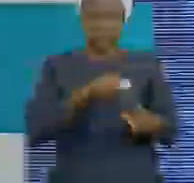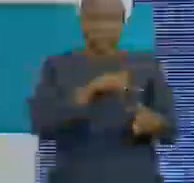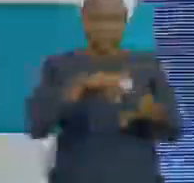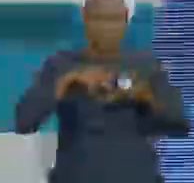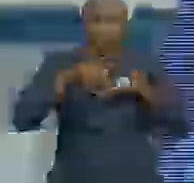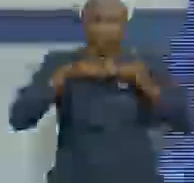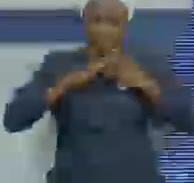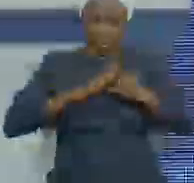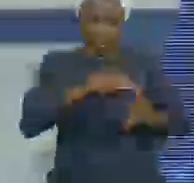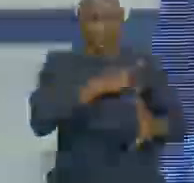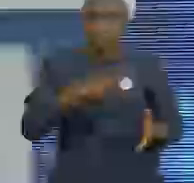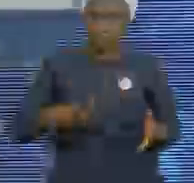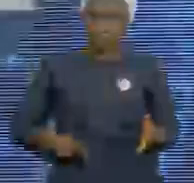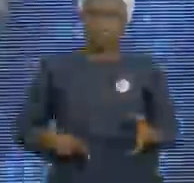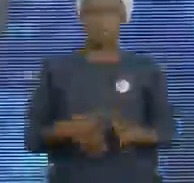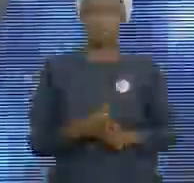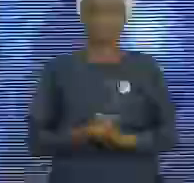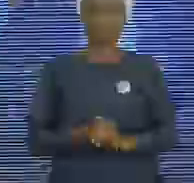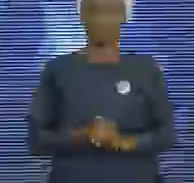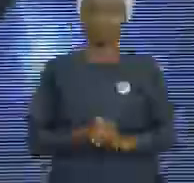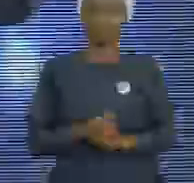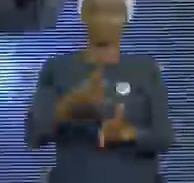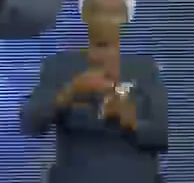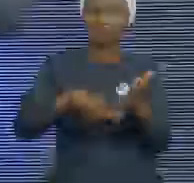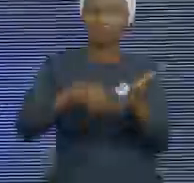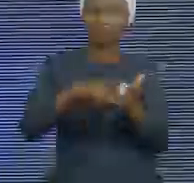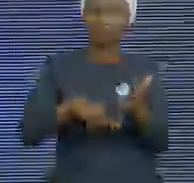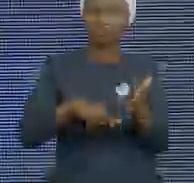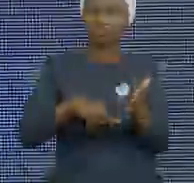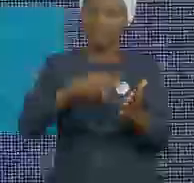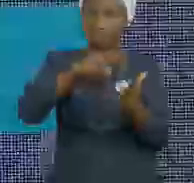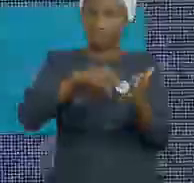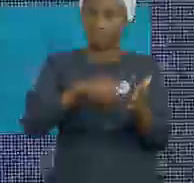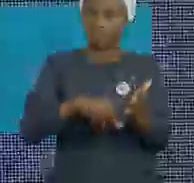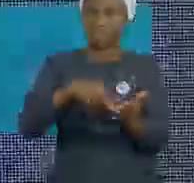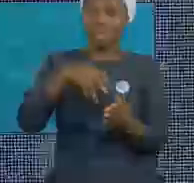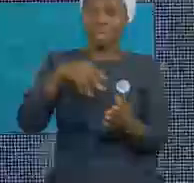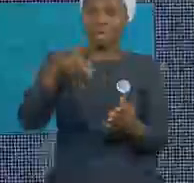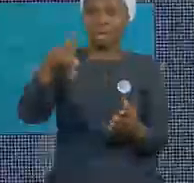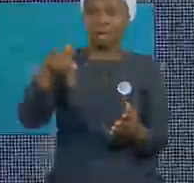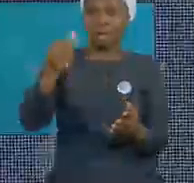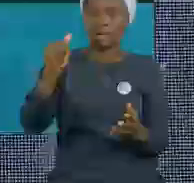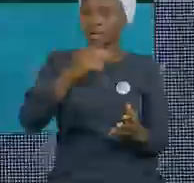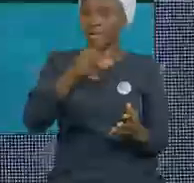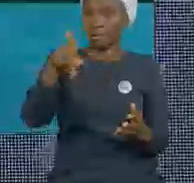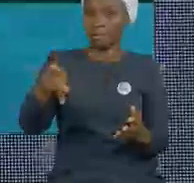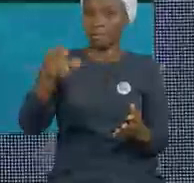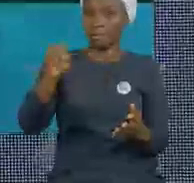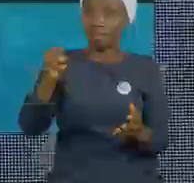Look at Psalm 130, Psalm 130. I'm reading from verse 7.